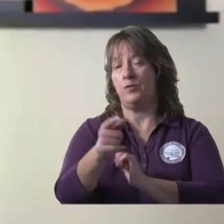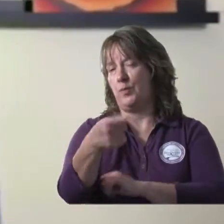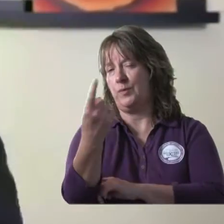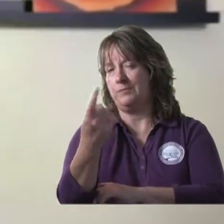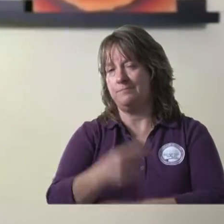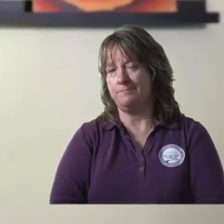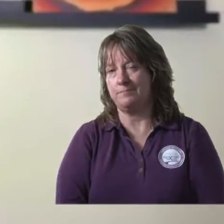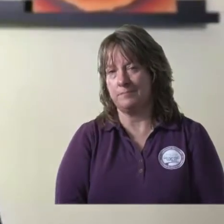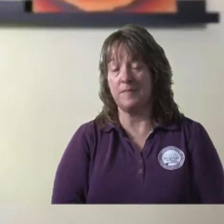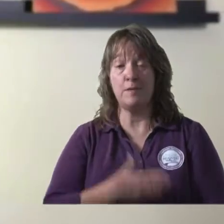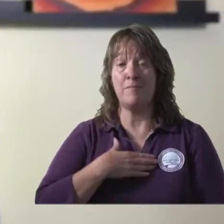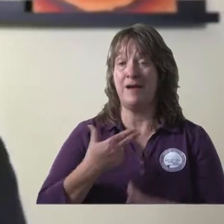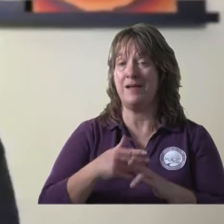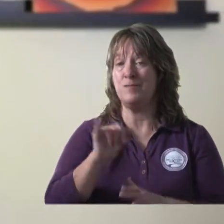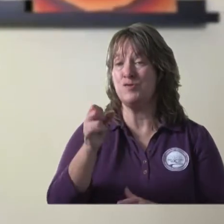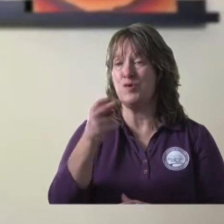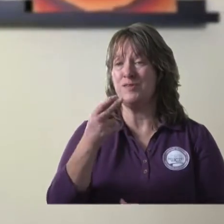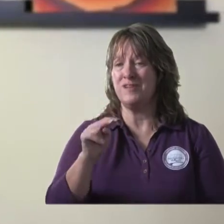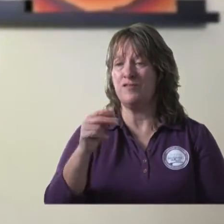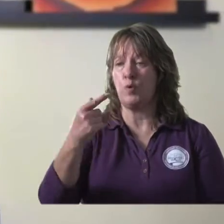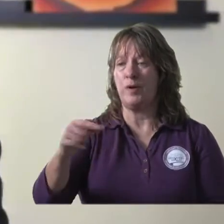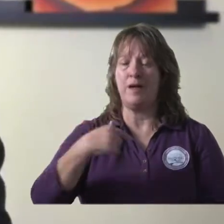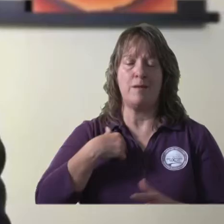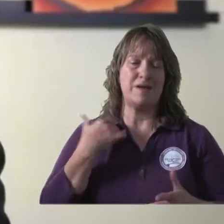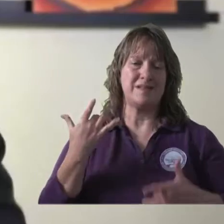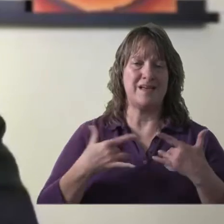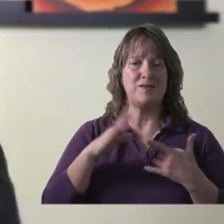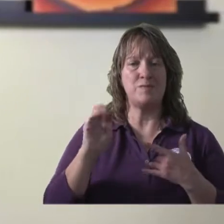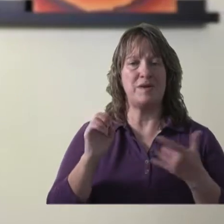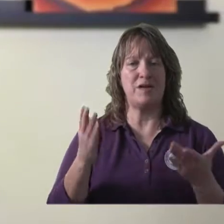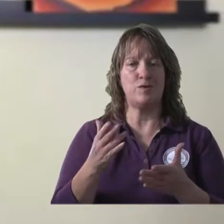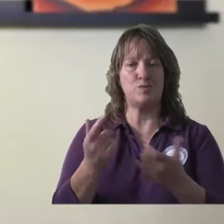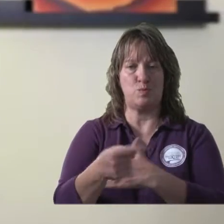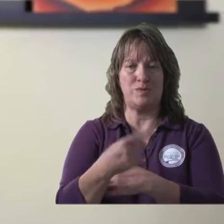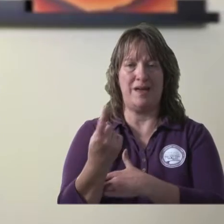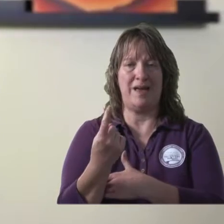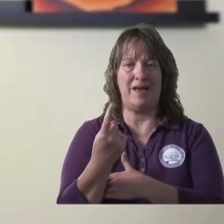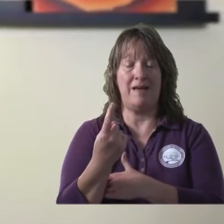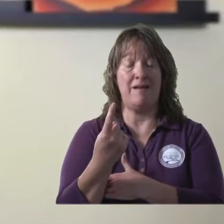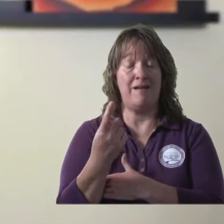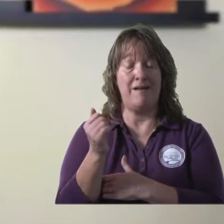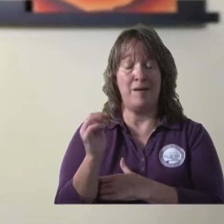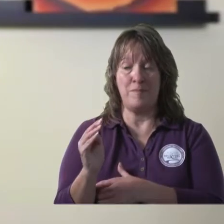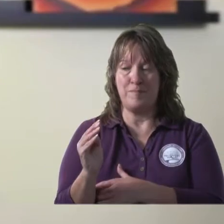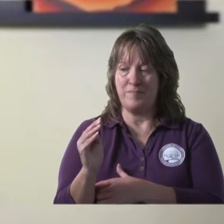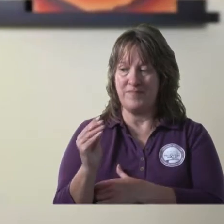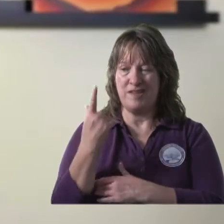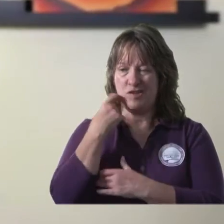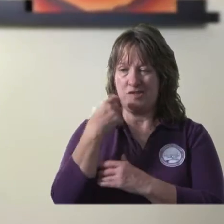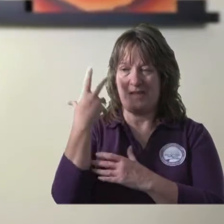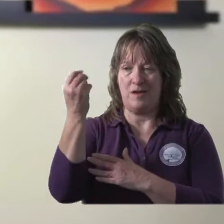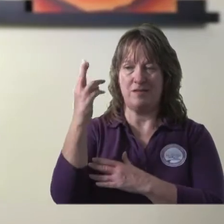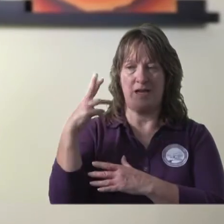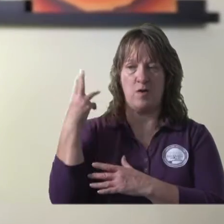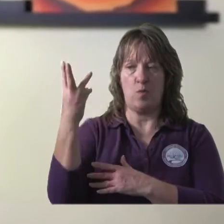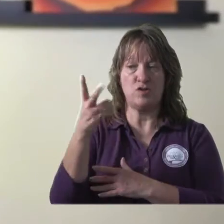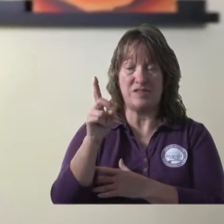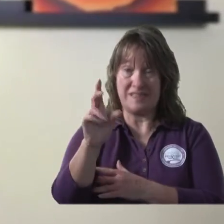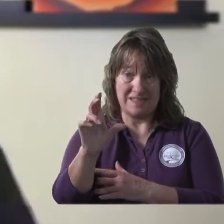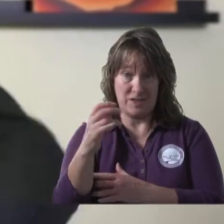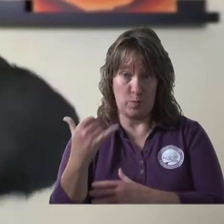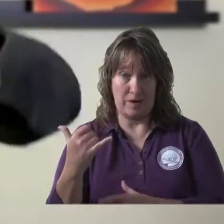doing? My name is Joseph Green, and I am excited to be here with you today. I am right outside of Washington,